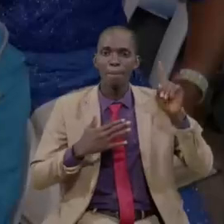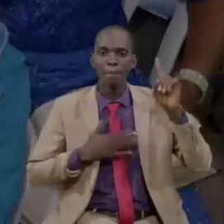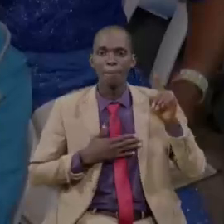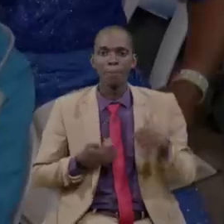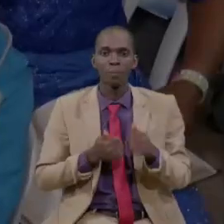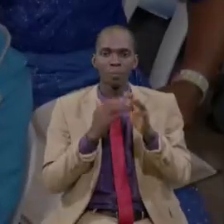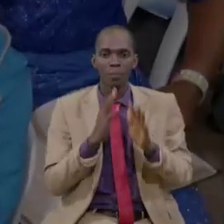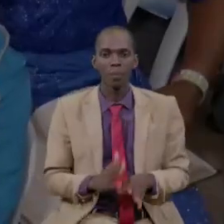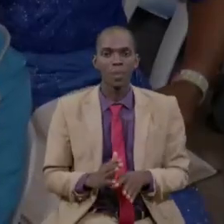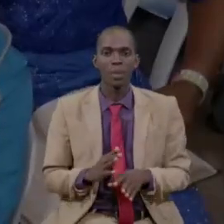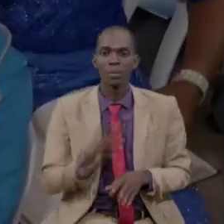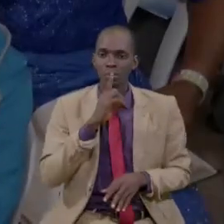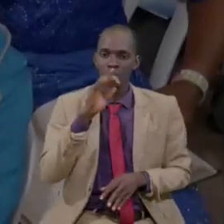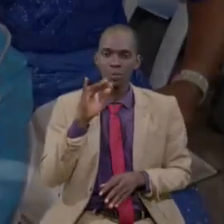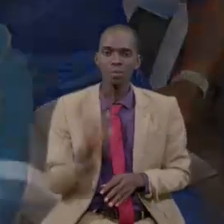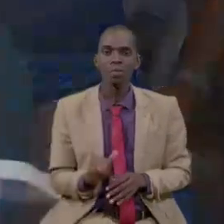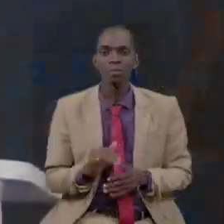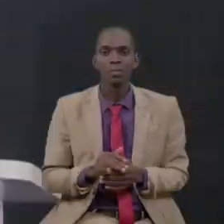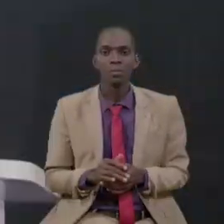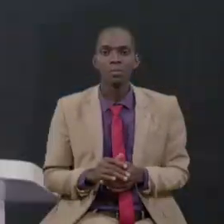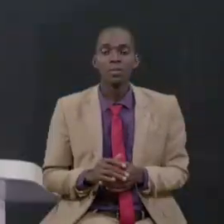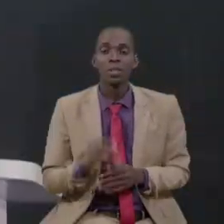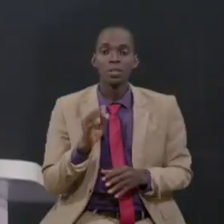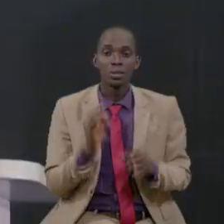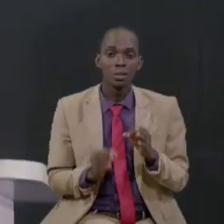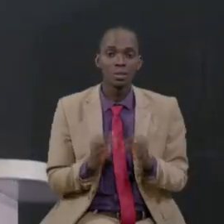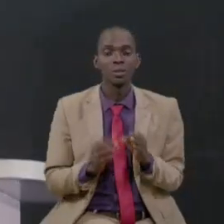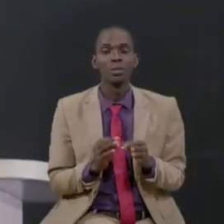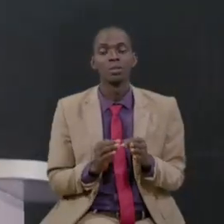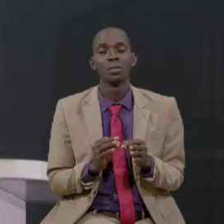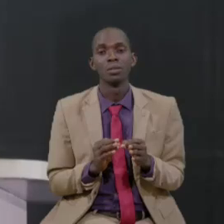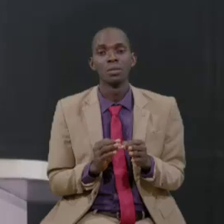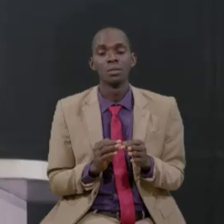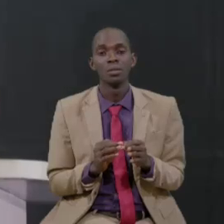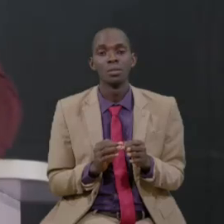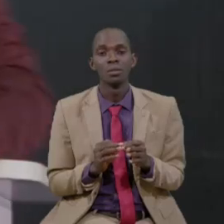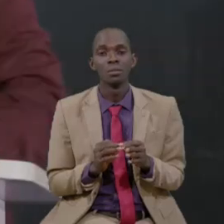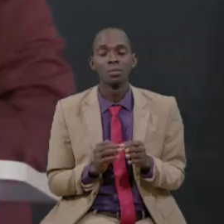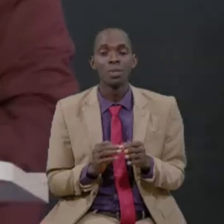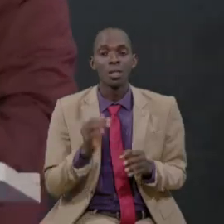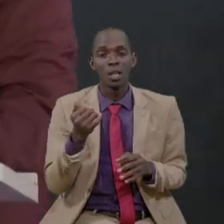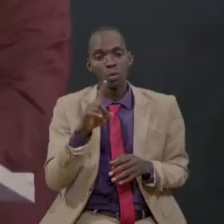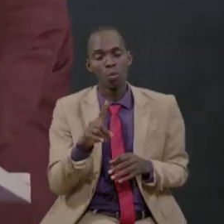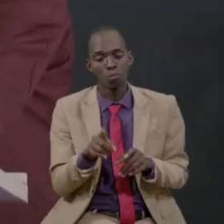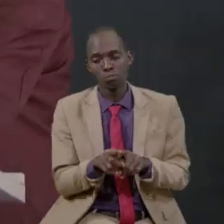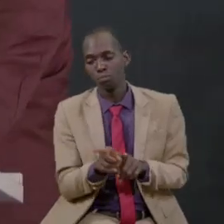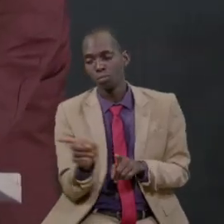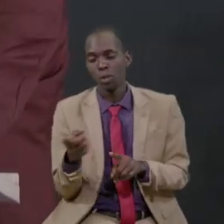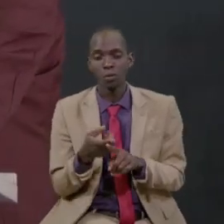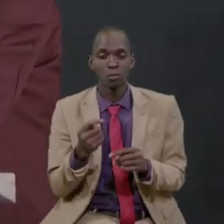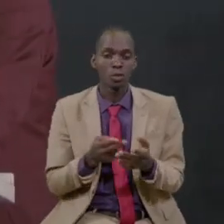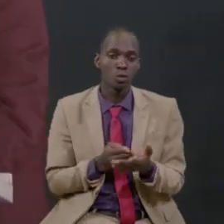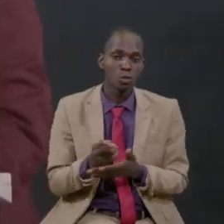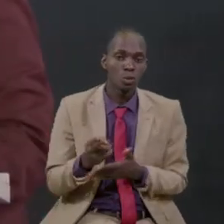So if you see then one of the brethren err from the truth and one convert him, let him